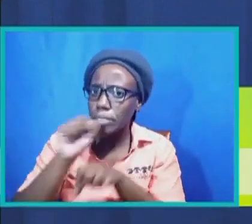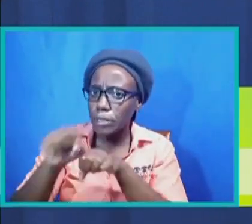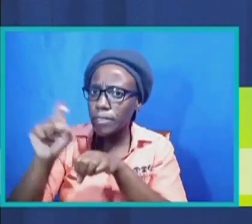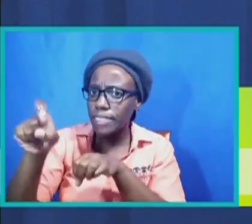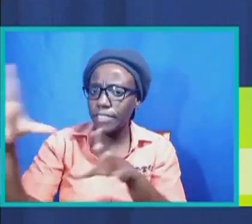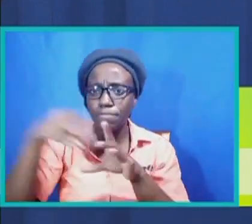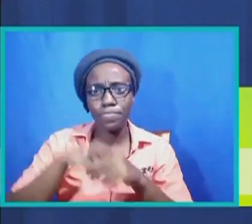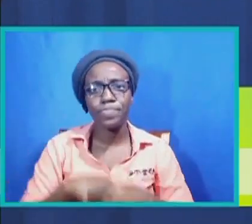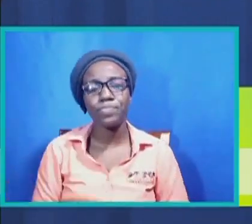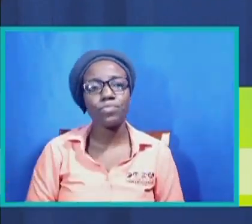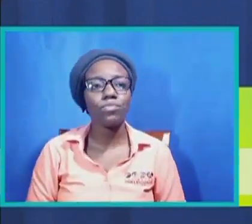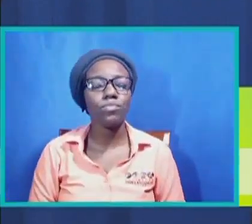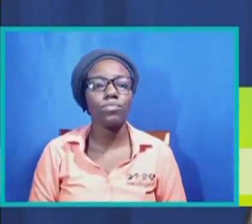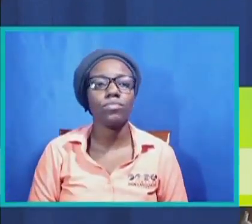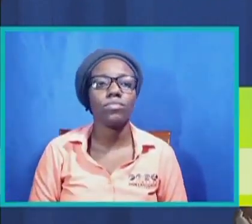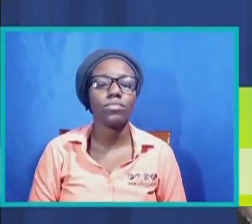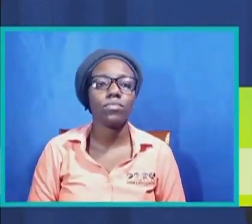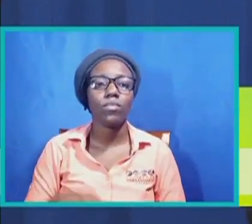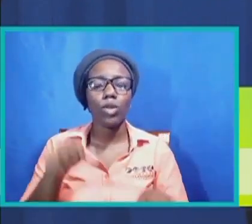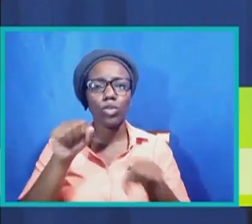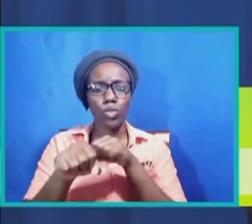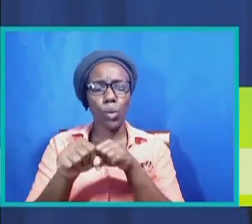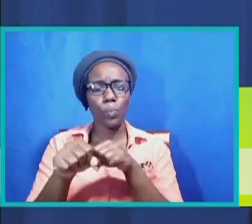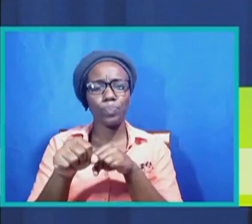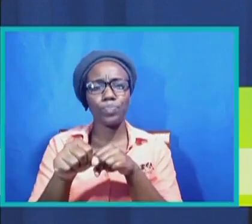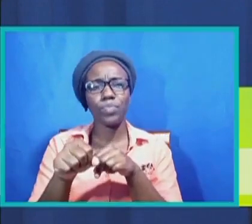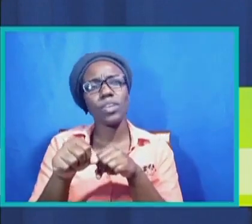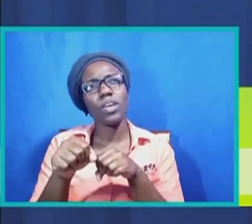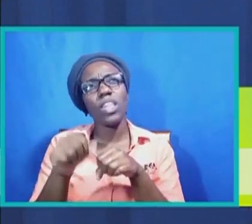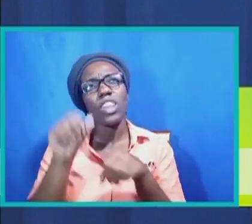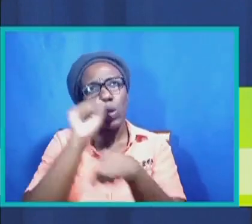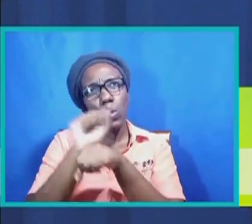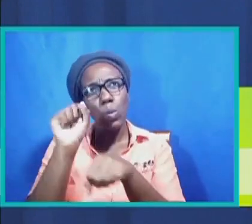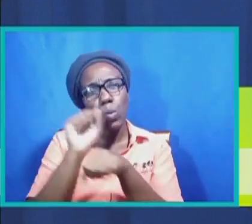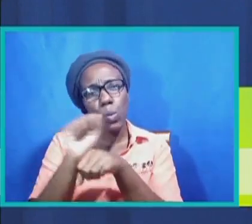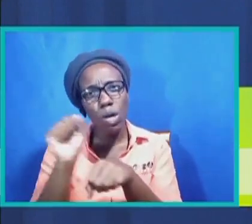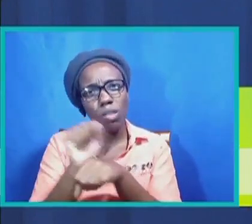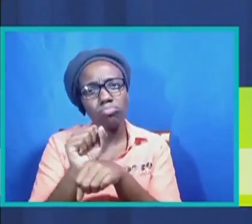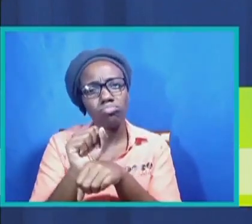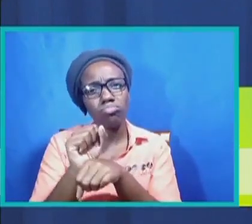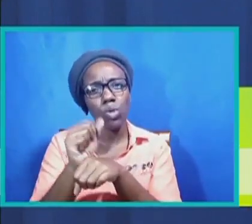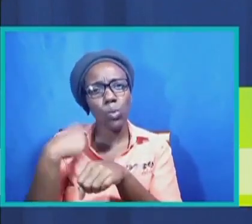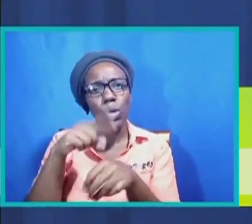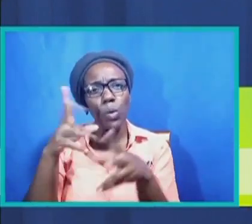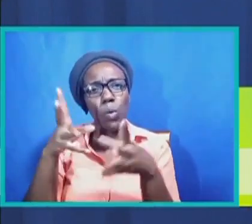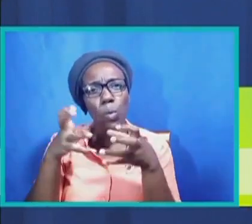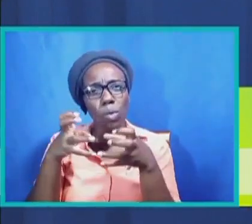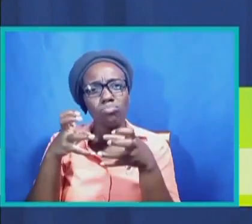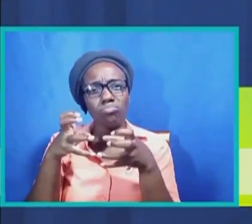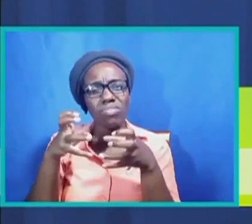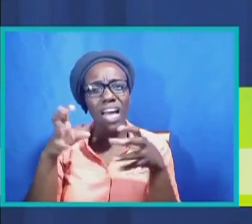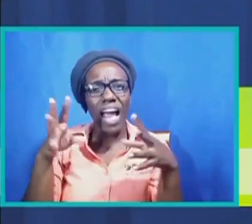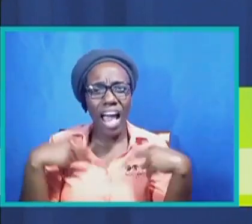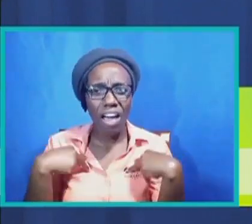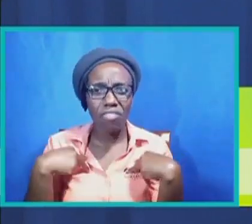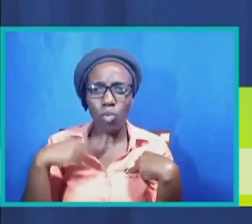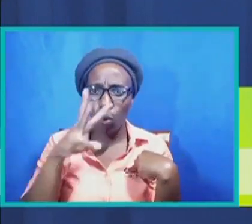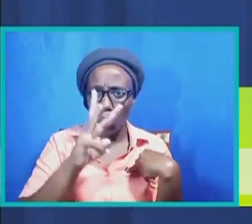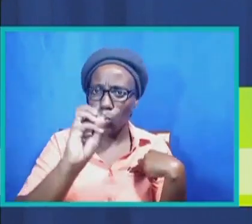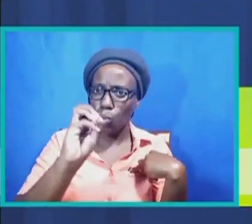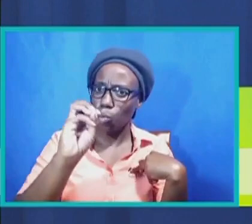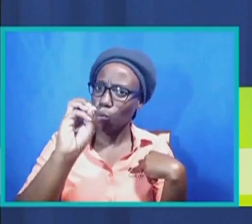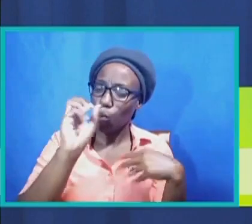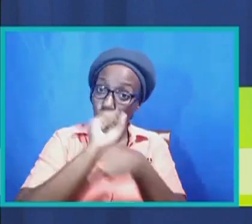to have, is it that or private sector or the workforce reaches